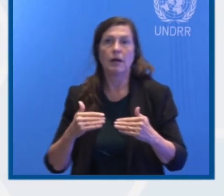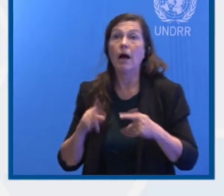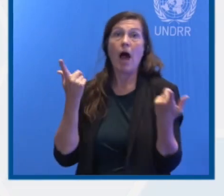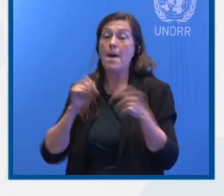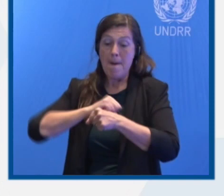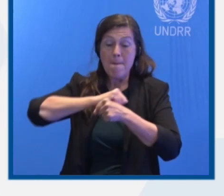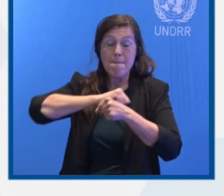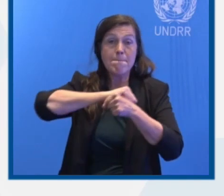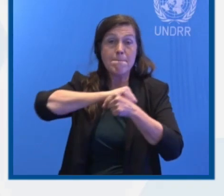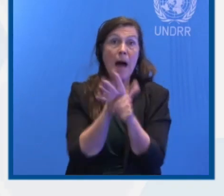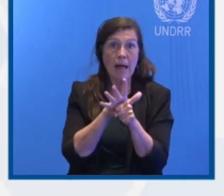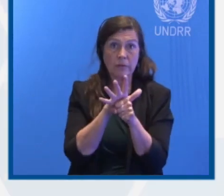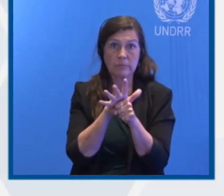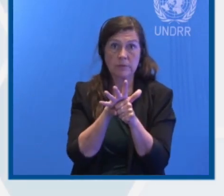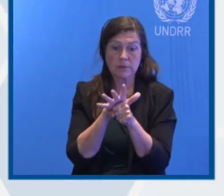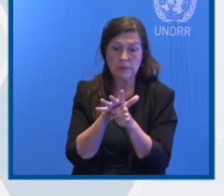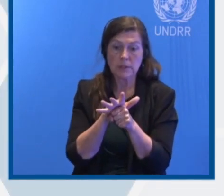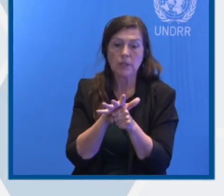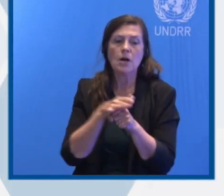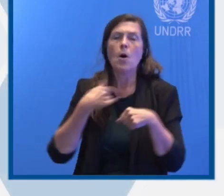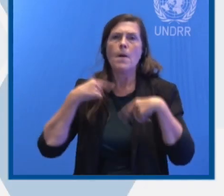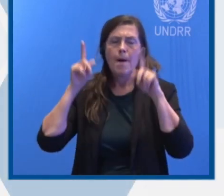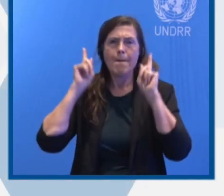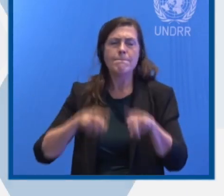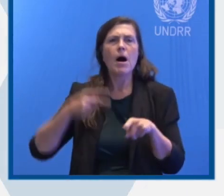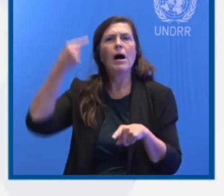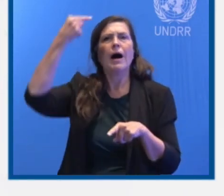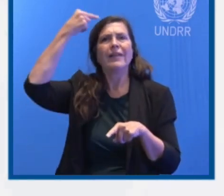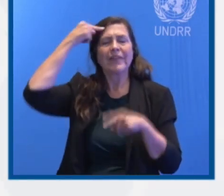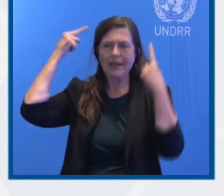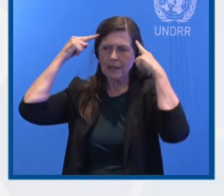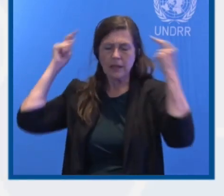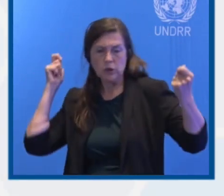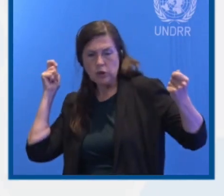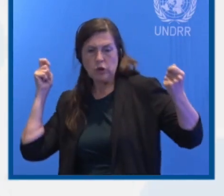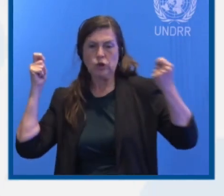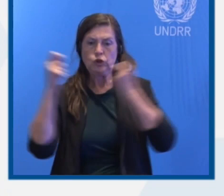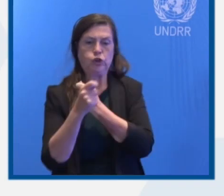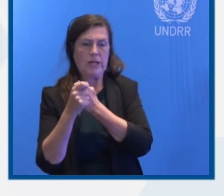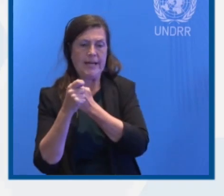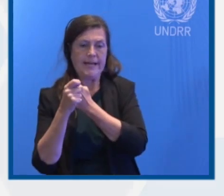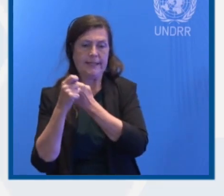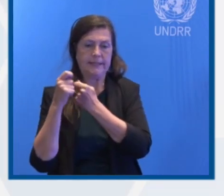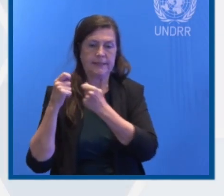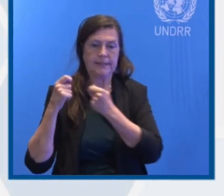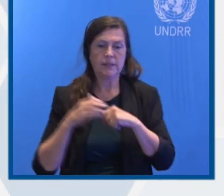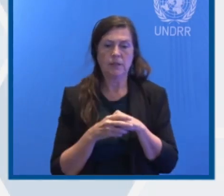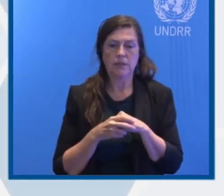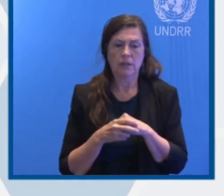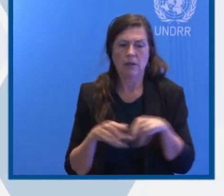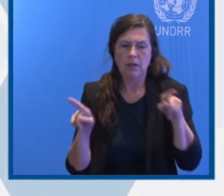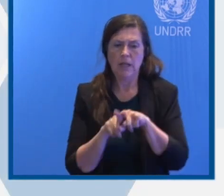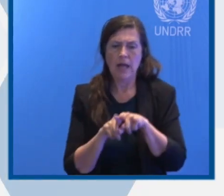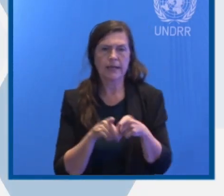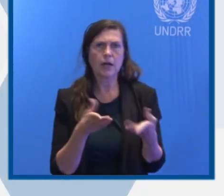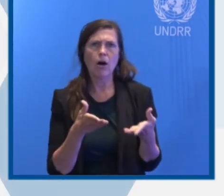an object system to service system. I'm thinking of a situation where a respirator